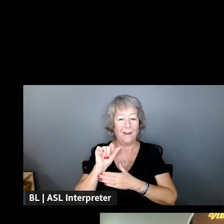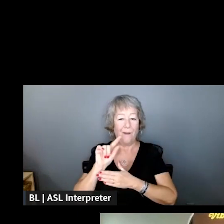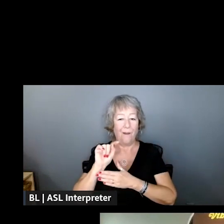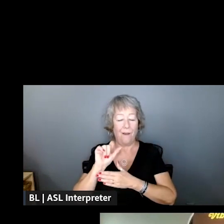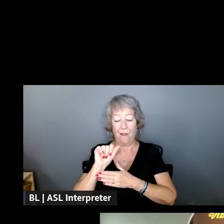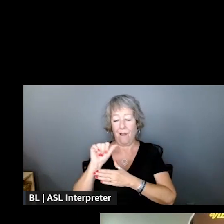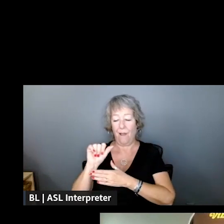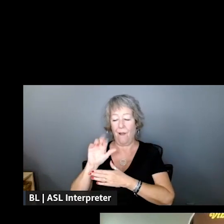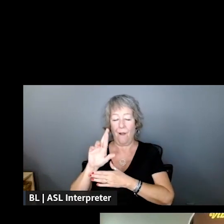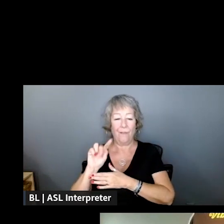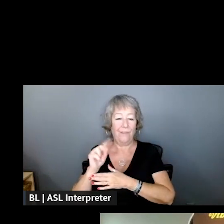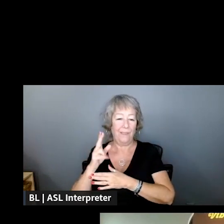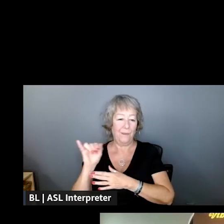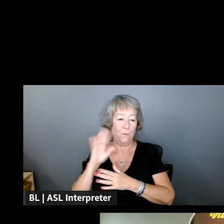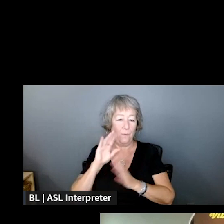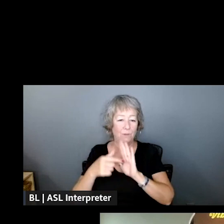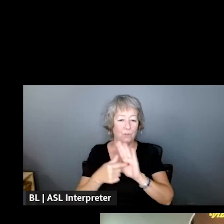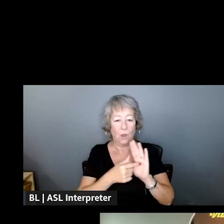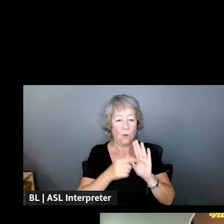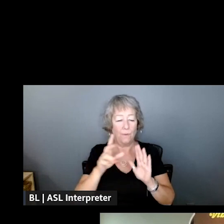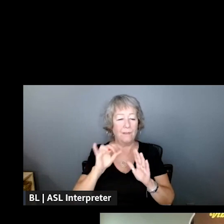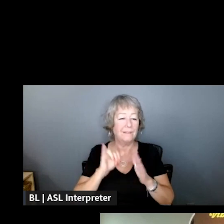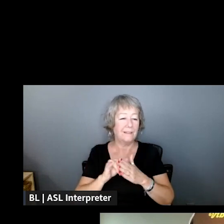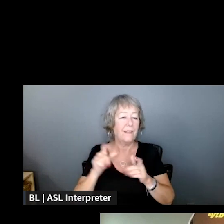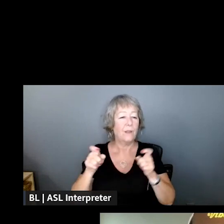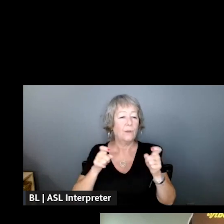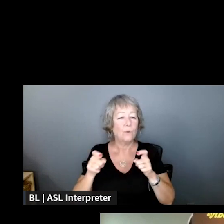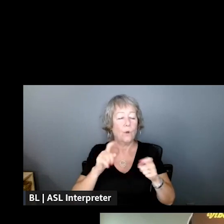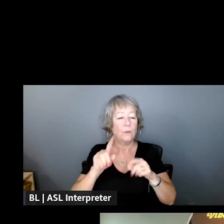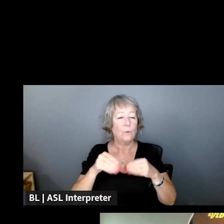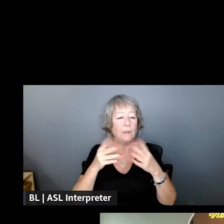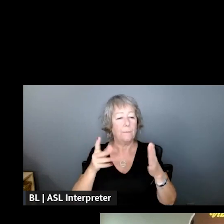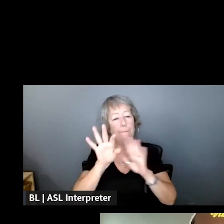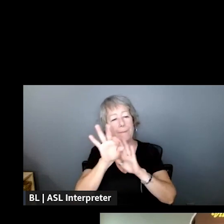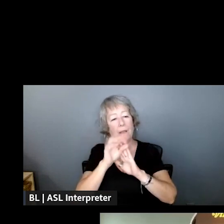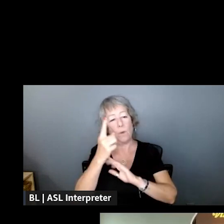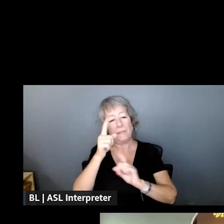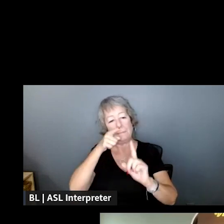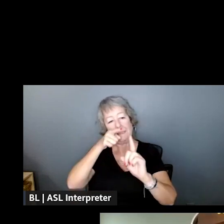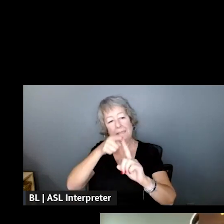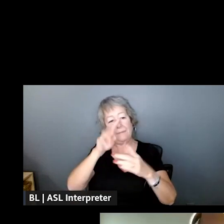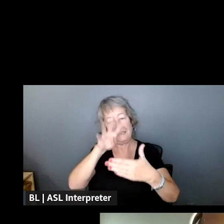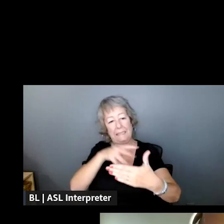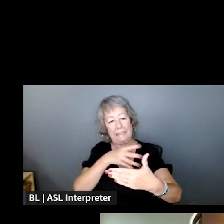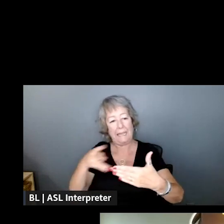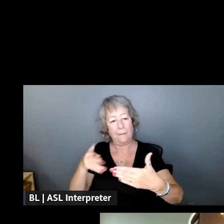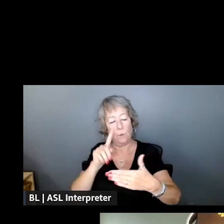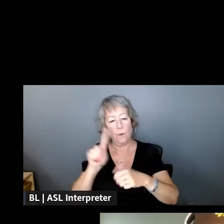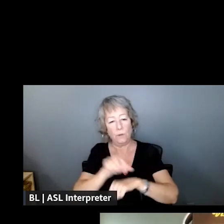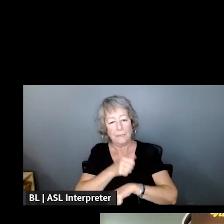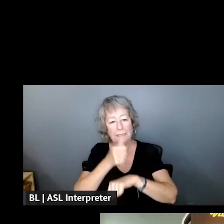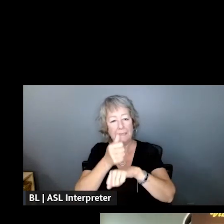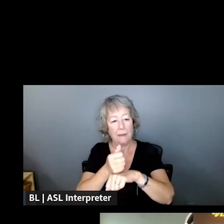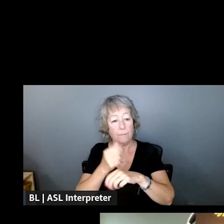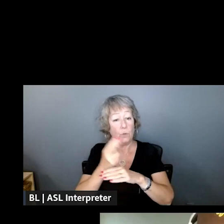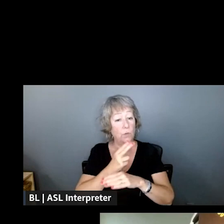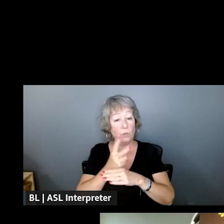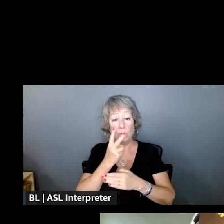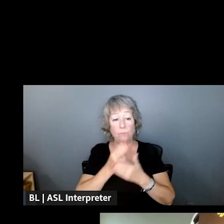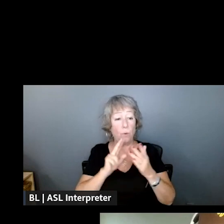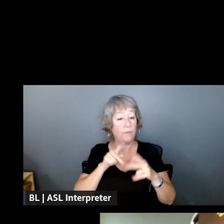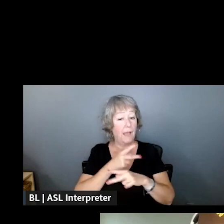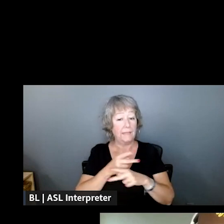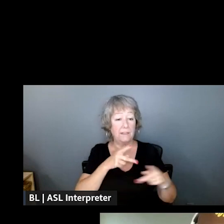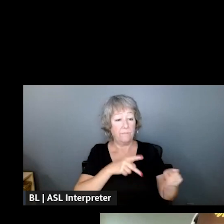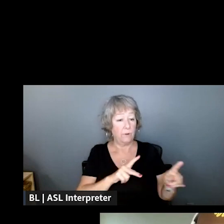called hybrid access control, and it allows for a given table you can set you can use both types of